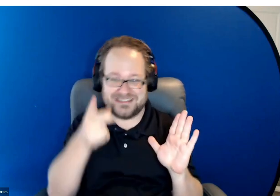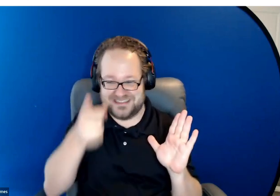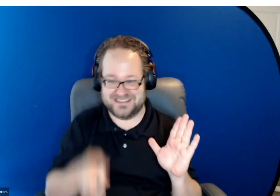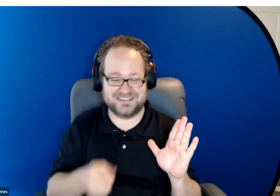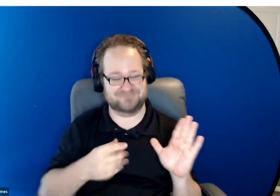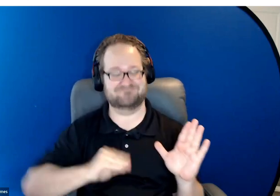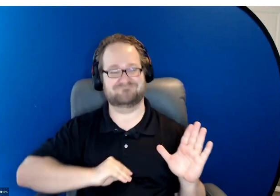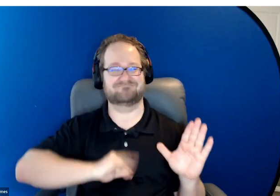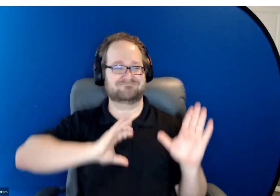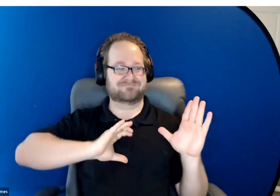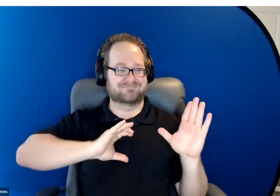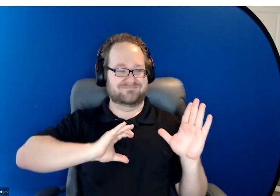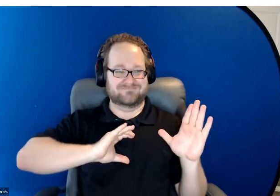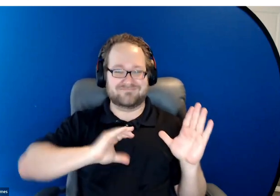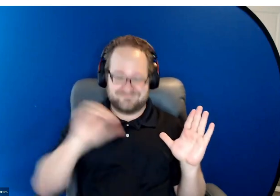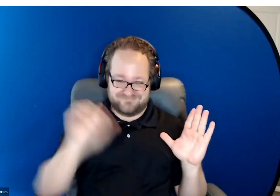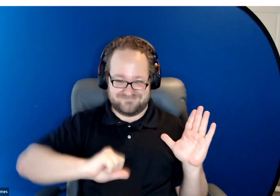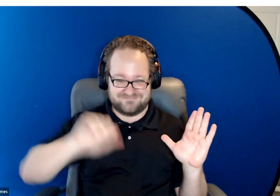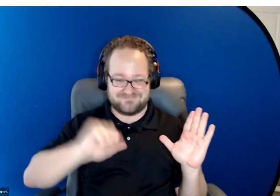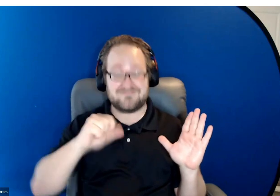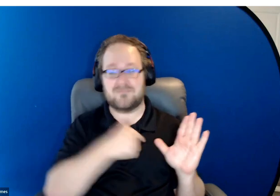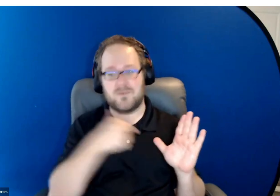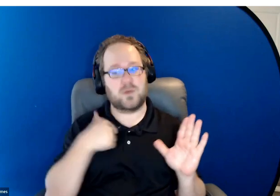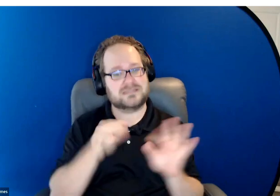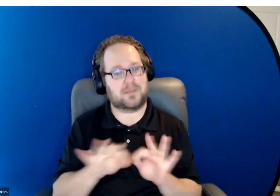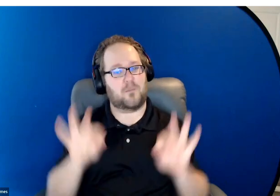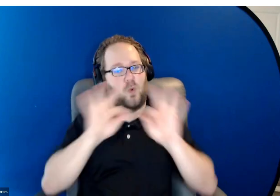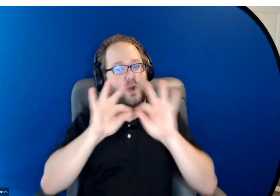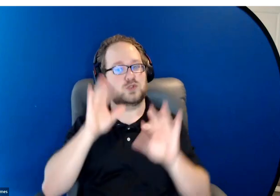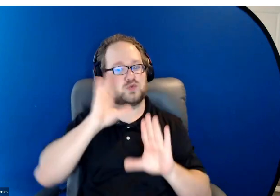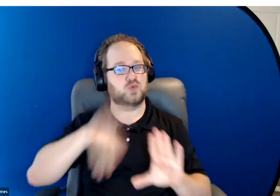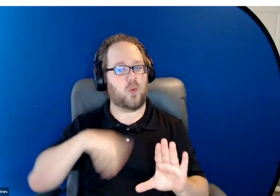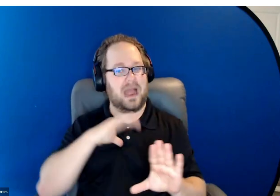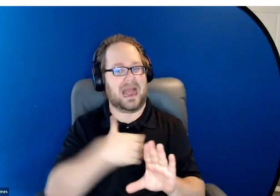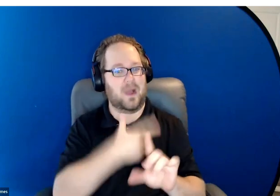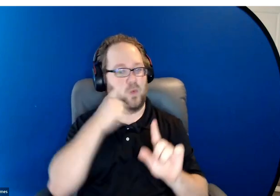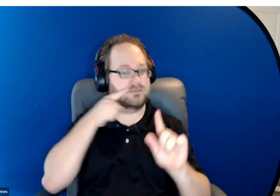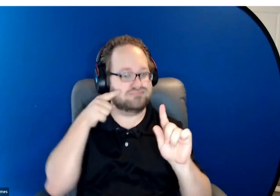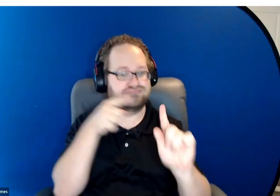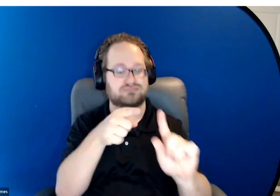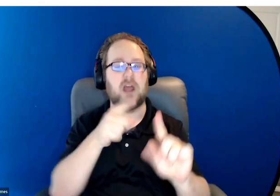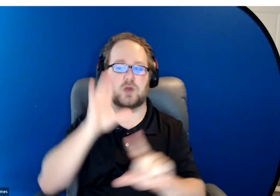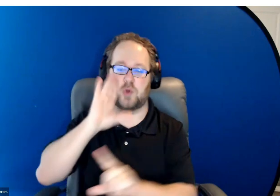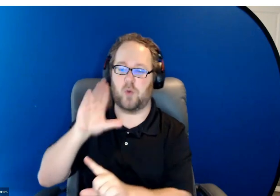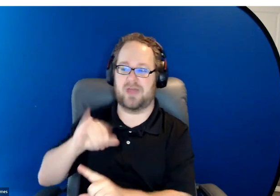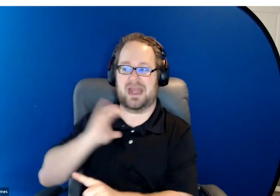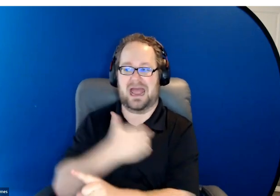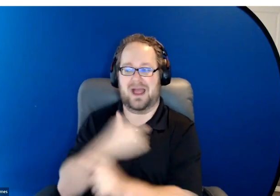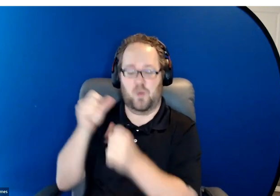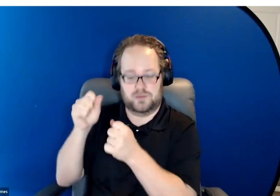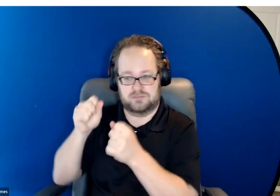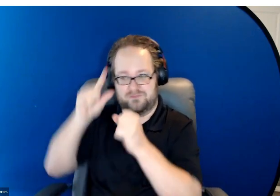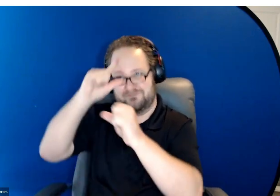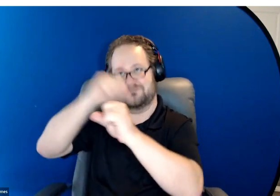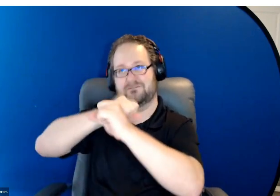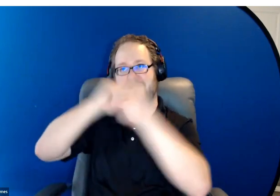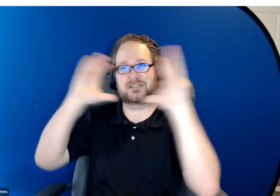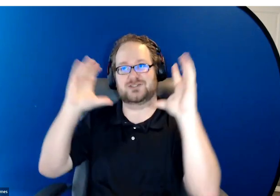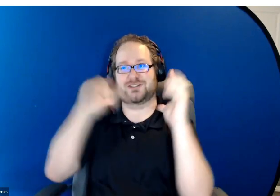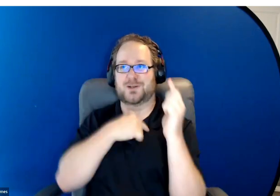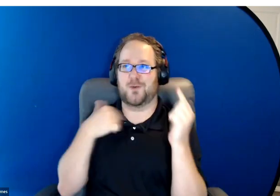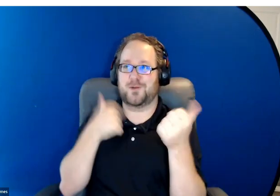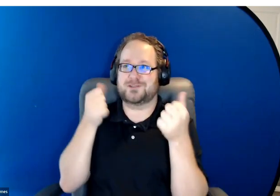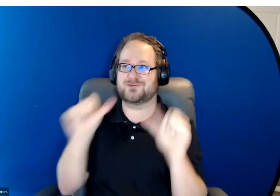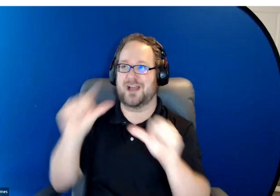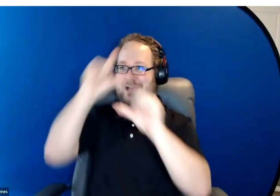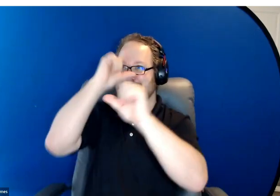is an important place for us to know our North Star and make sure that our framework and that the work that we put together